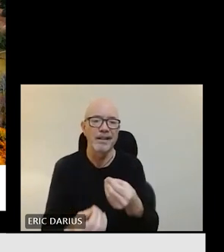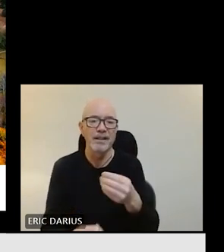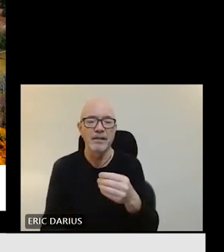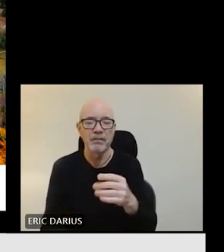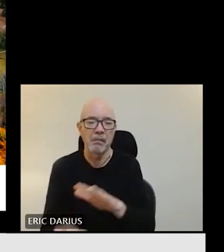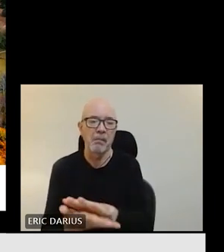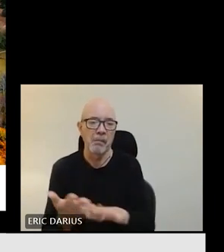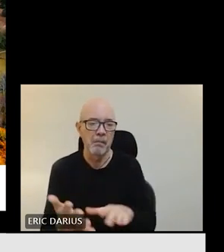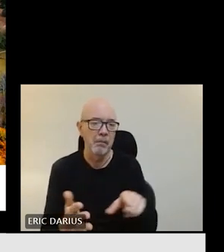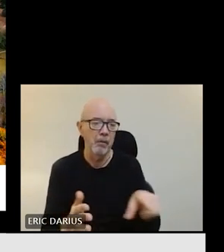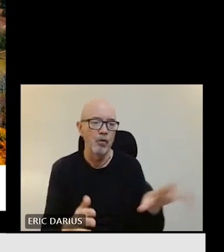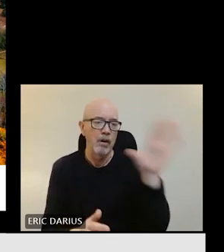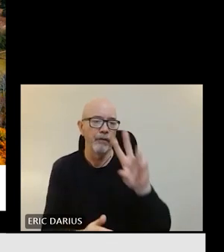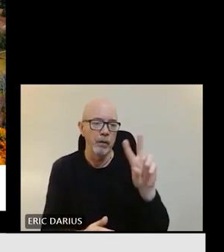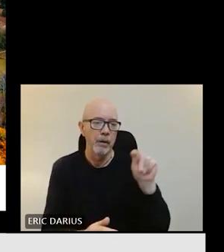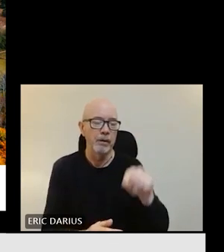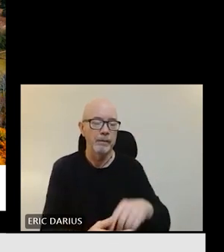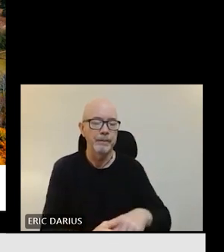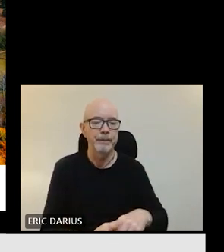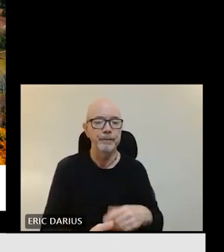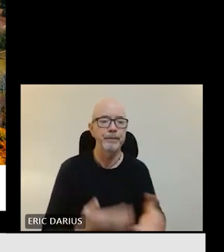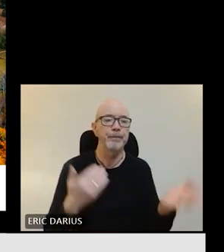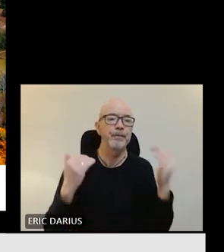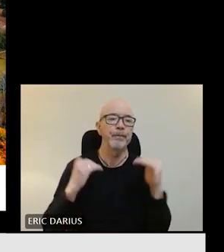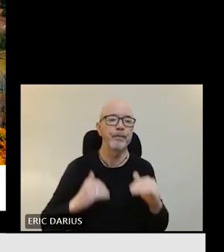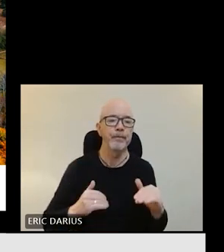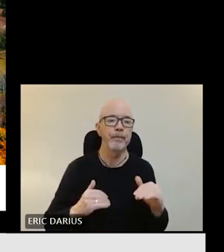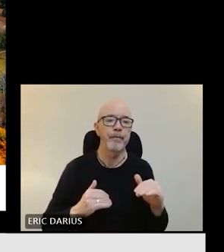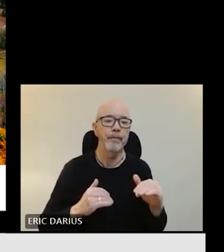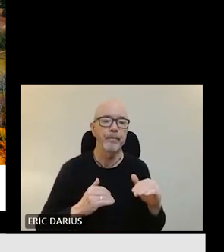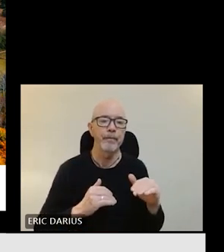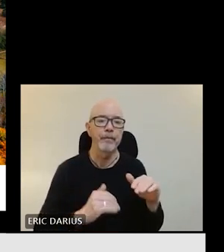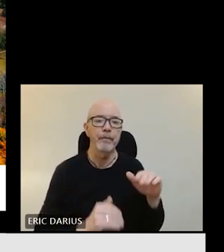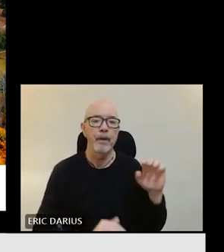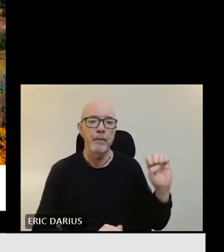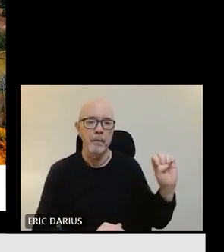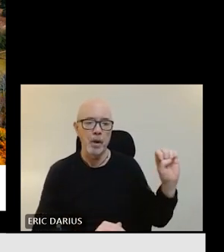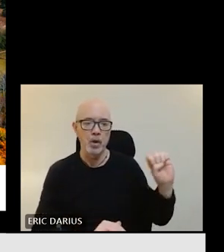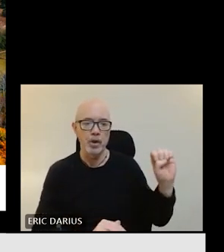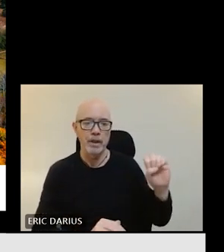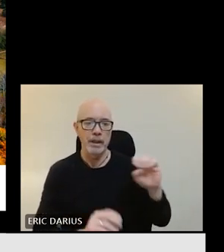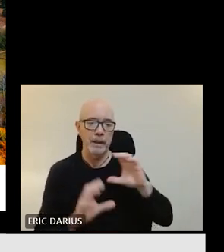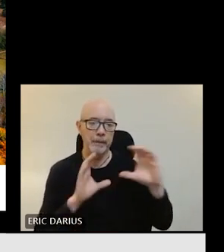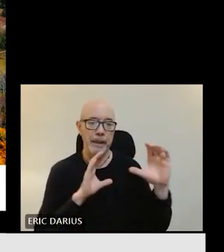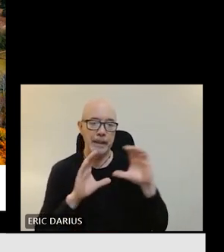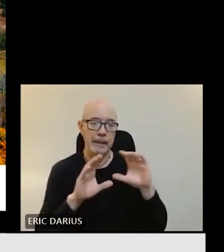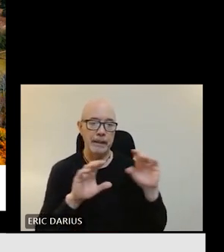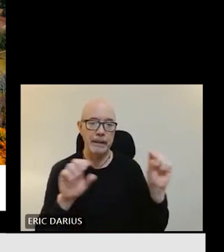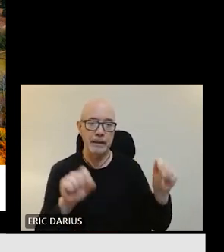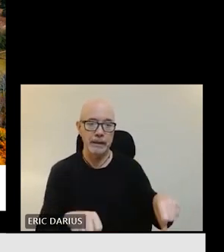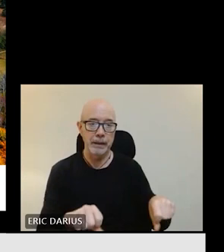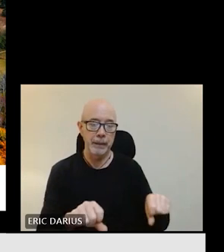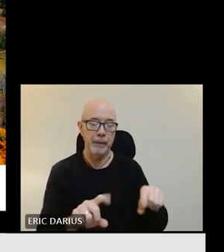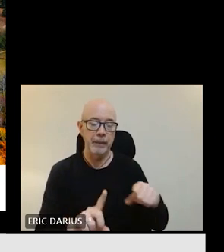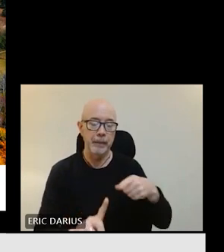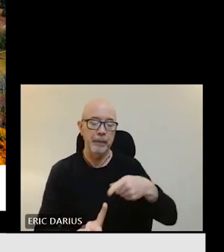In the emergency communication systems category, you know, one of the biggest barriers is